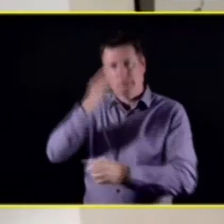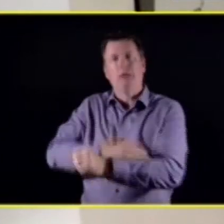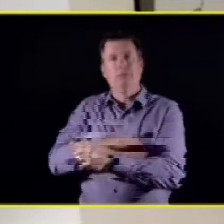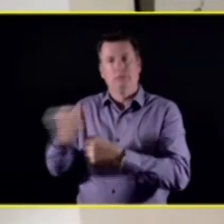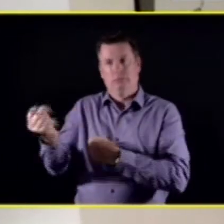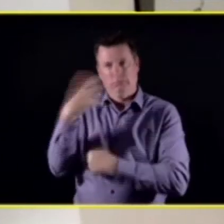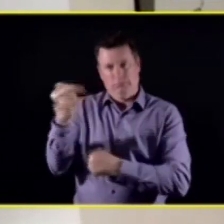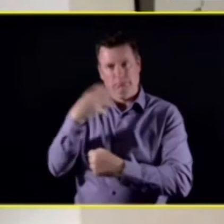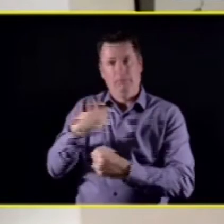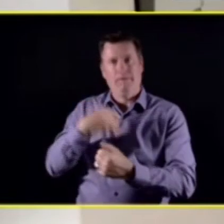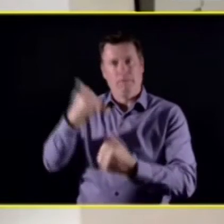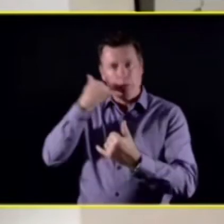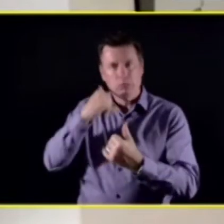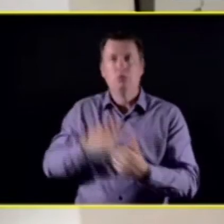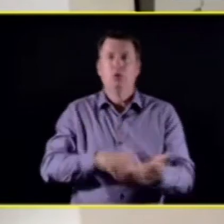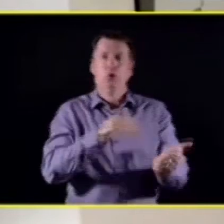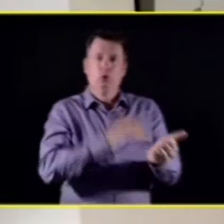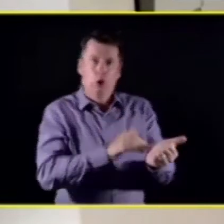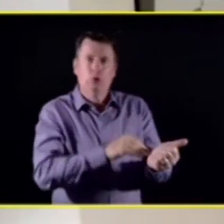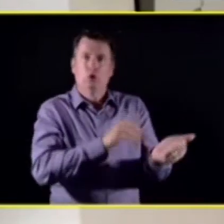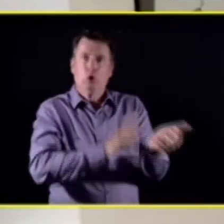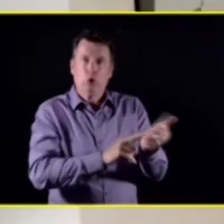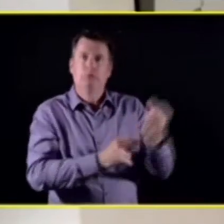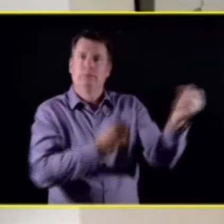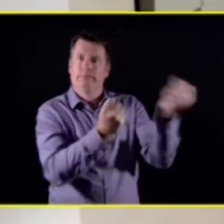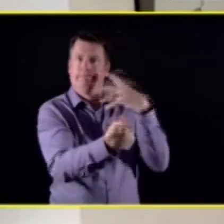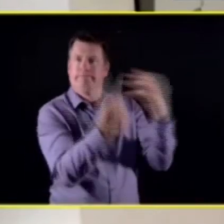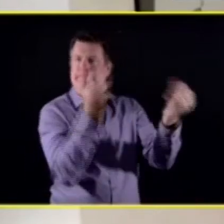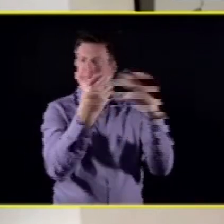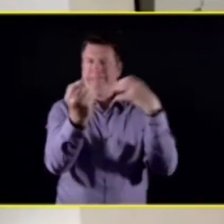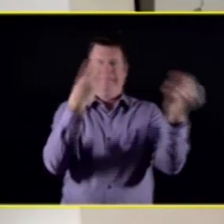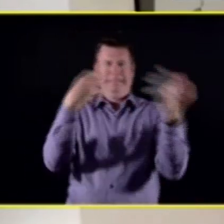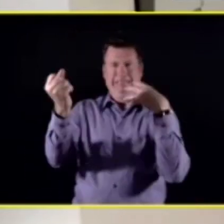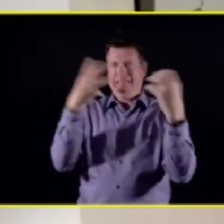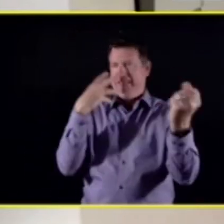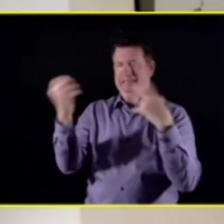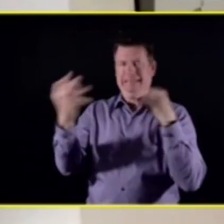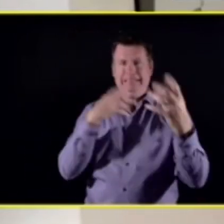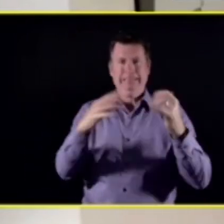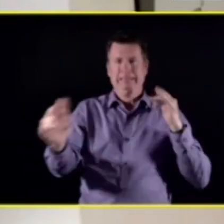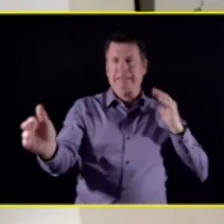That's how I found out. And